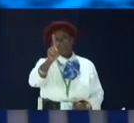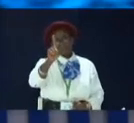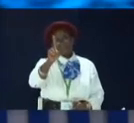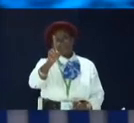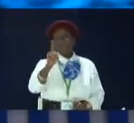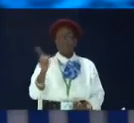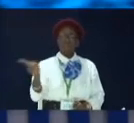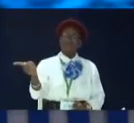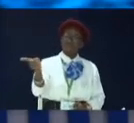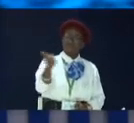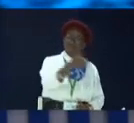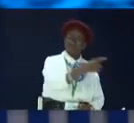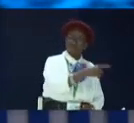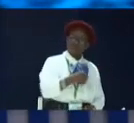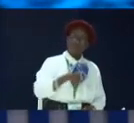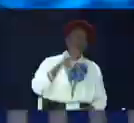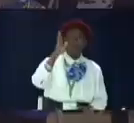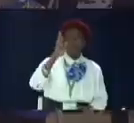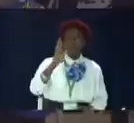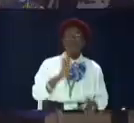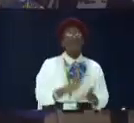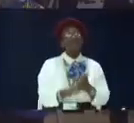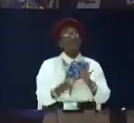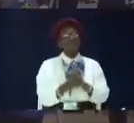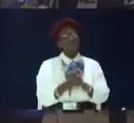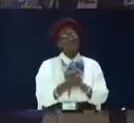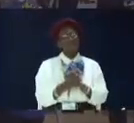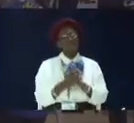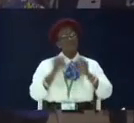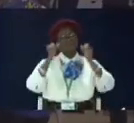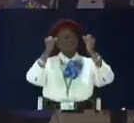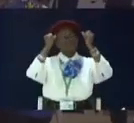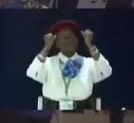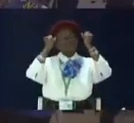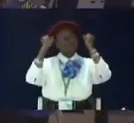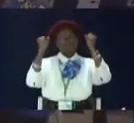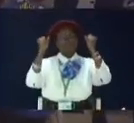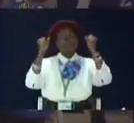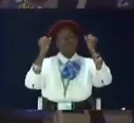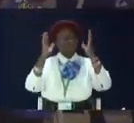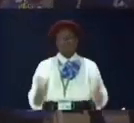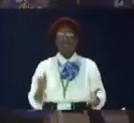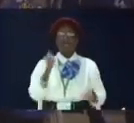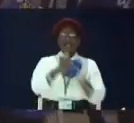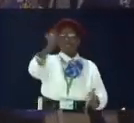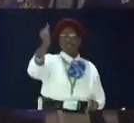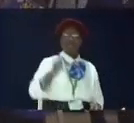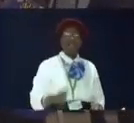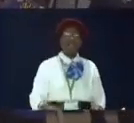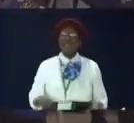you will become stronger. Wa ni okun si wa ju si.